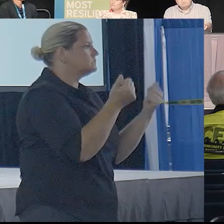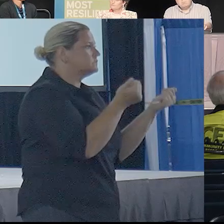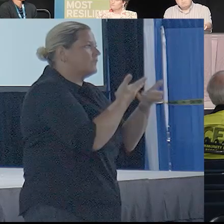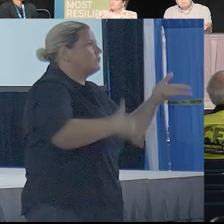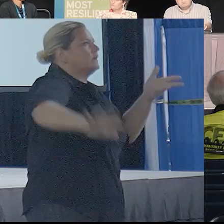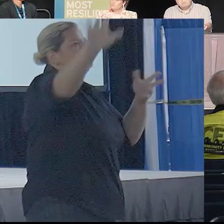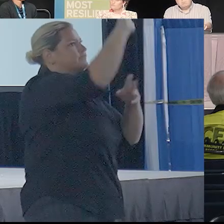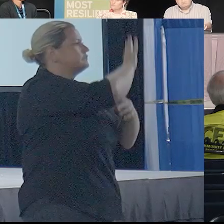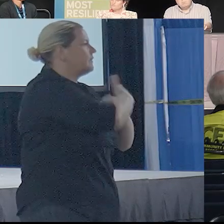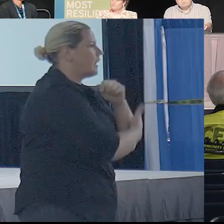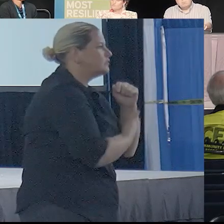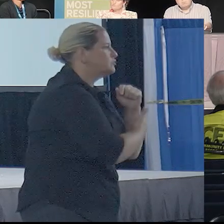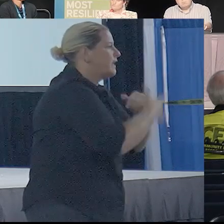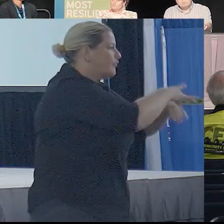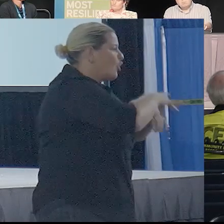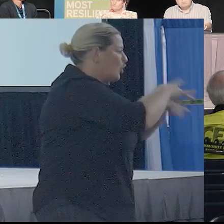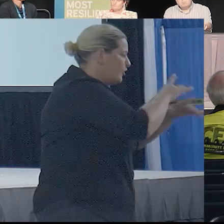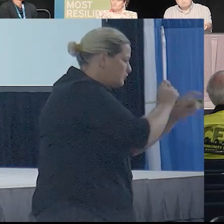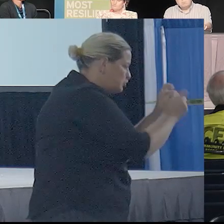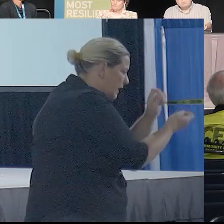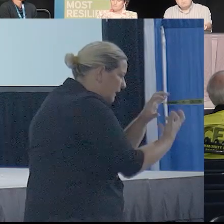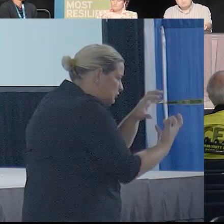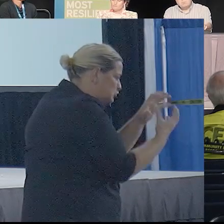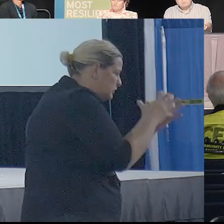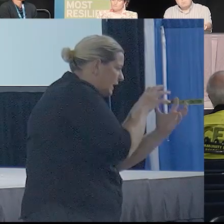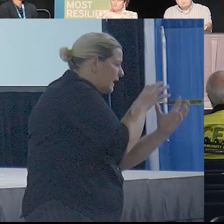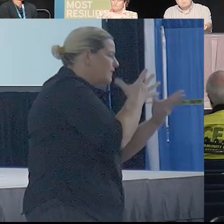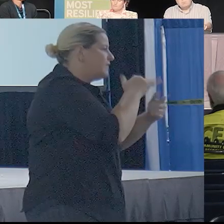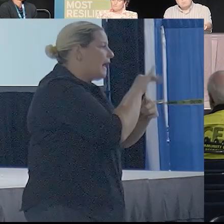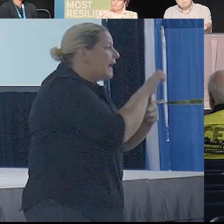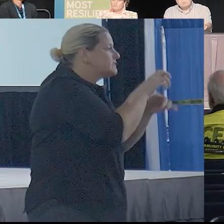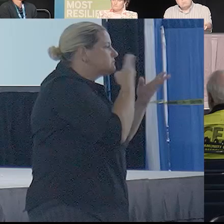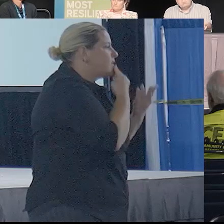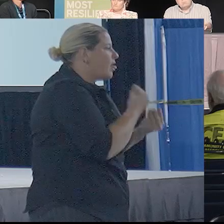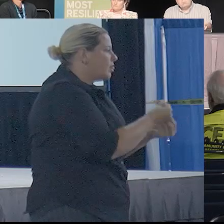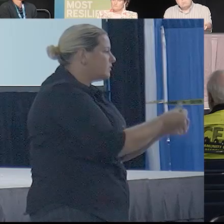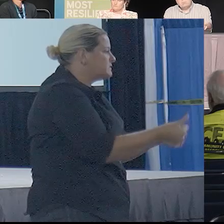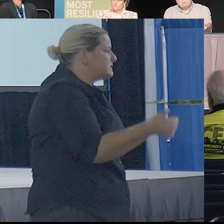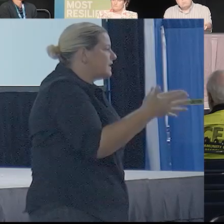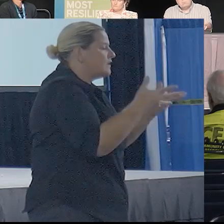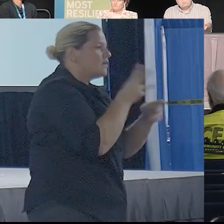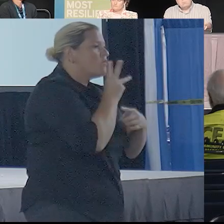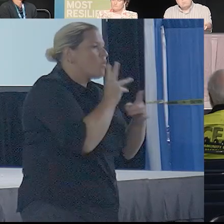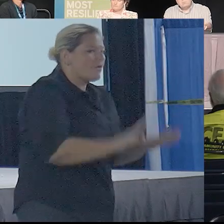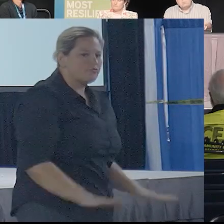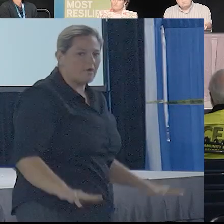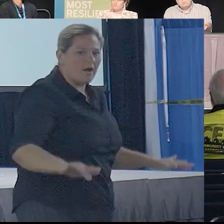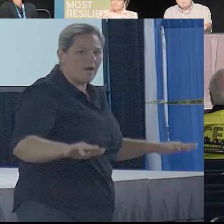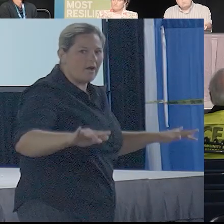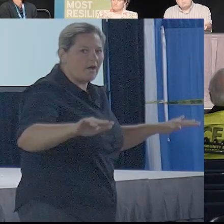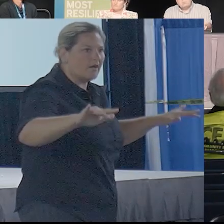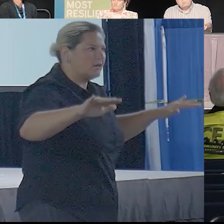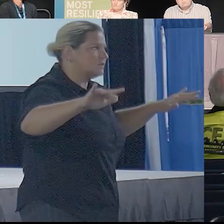the earth changing, about the ice melting, about the oceans rising, about